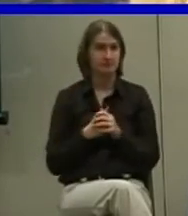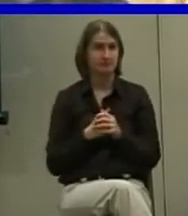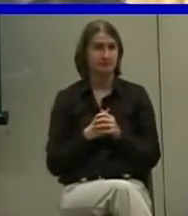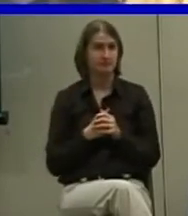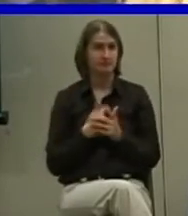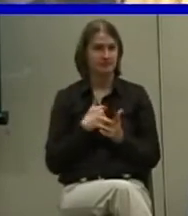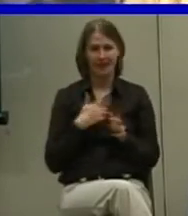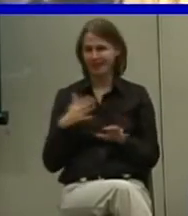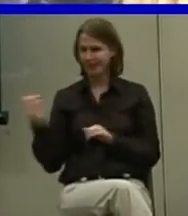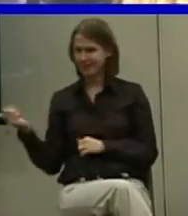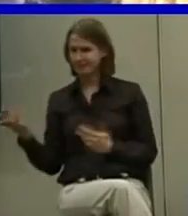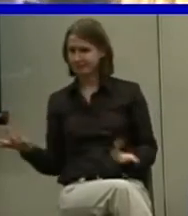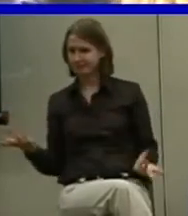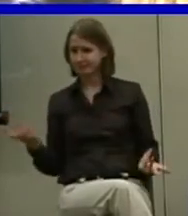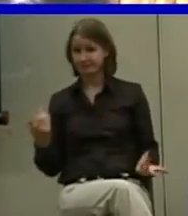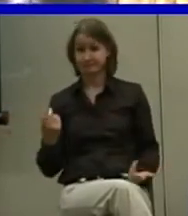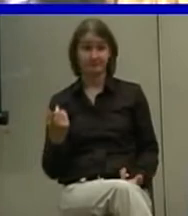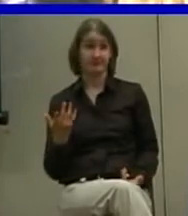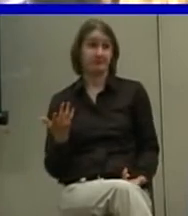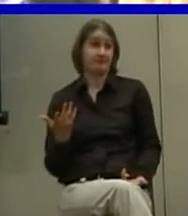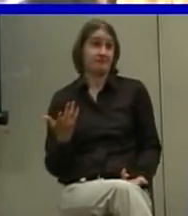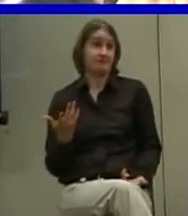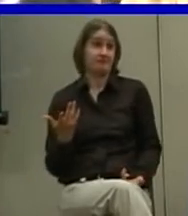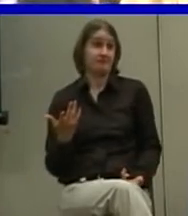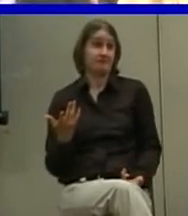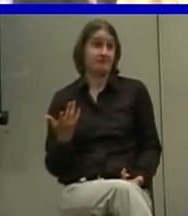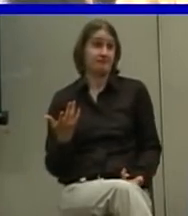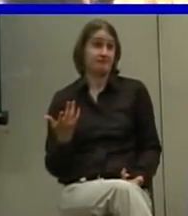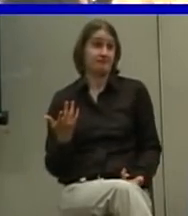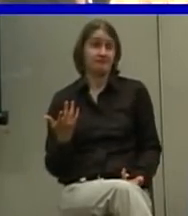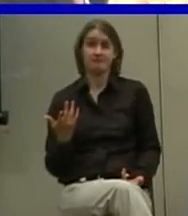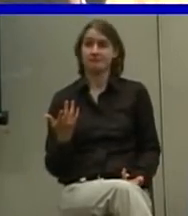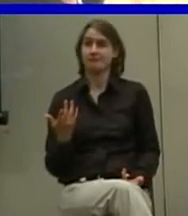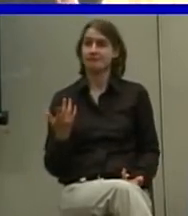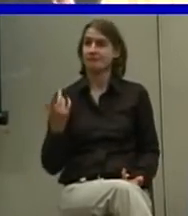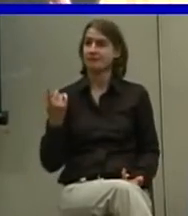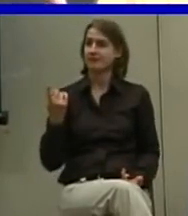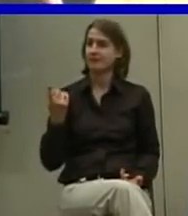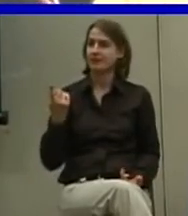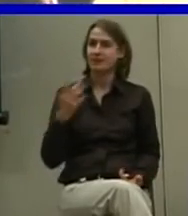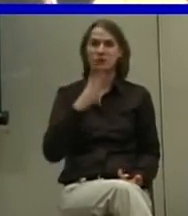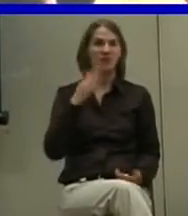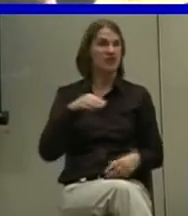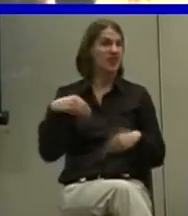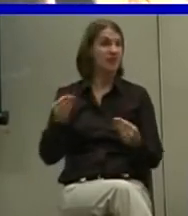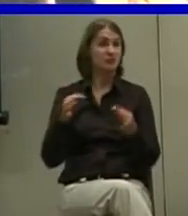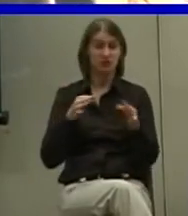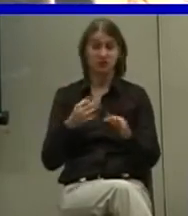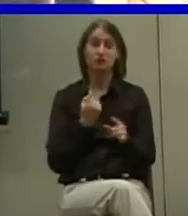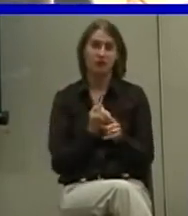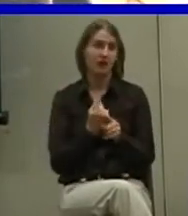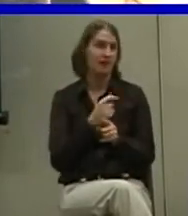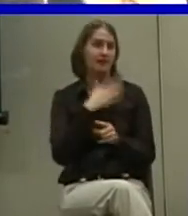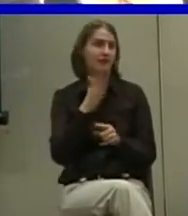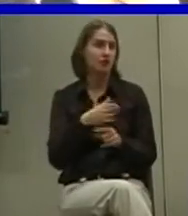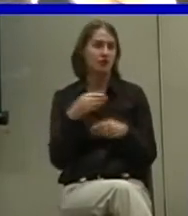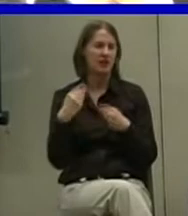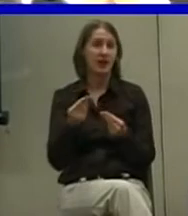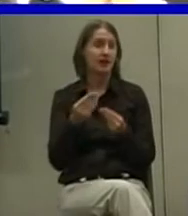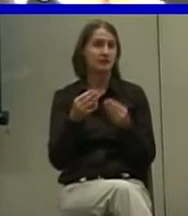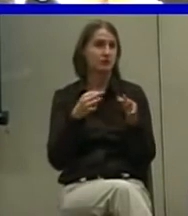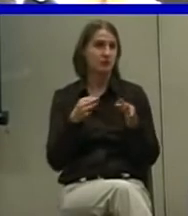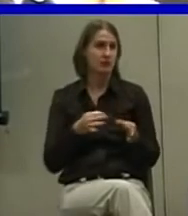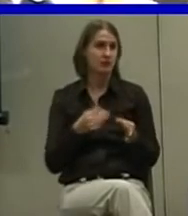I'm gone, and they never have to follow through. You didn't really give a direction. I didn't give a direction, you're right. So, but I come in, I